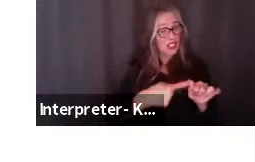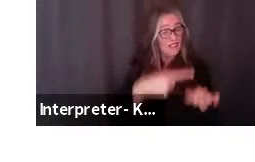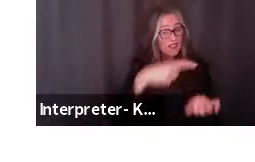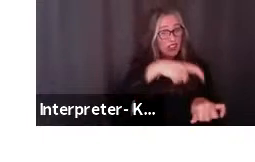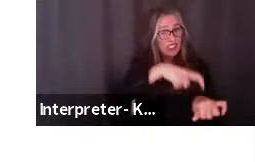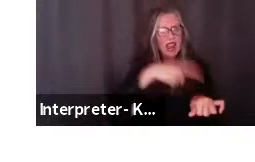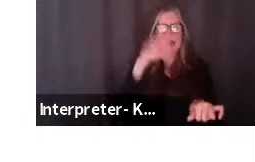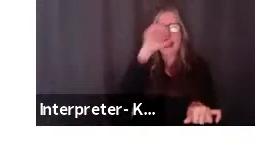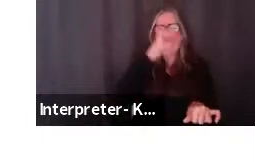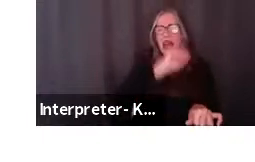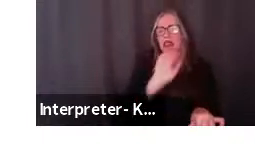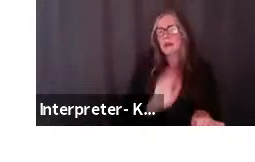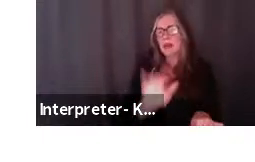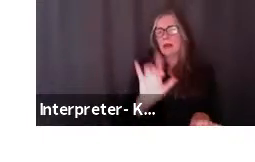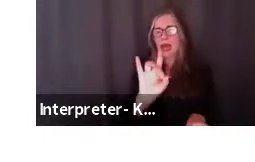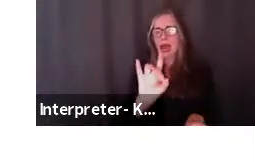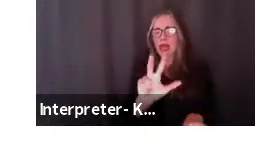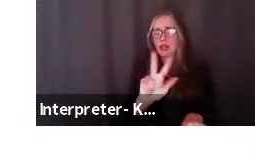831